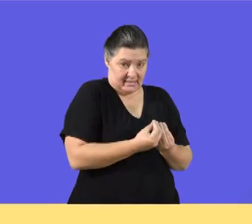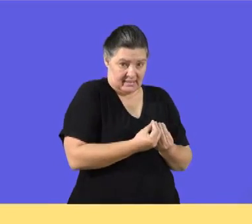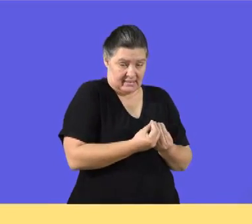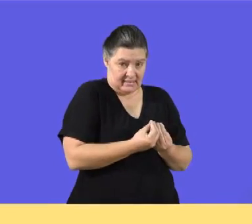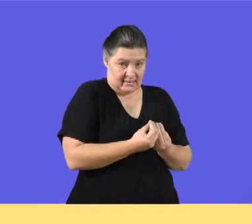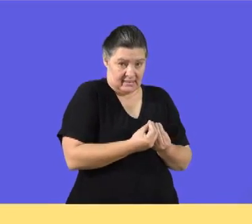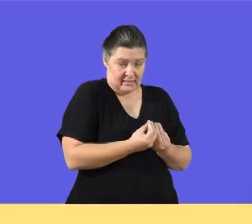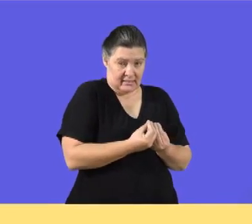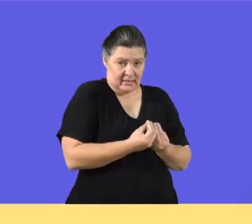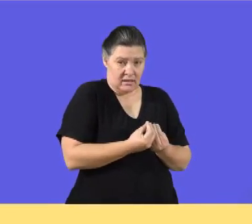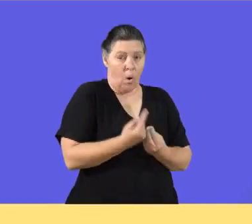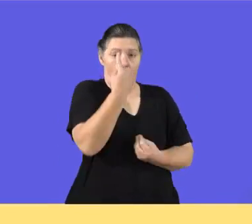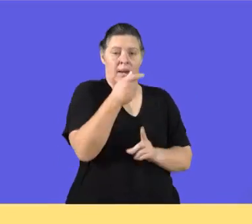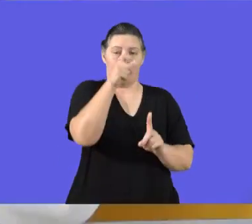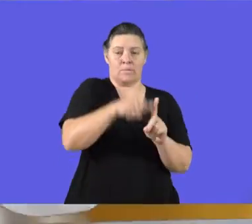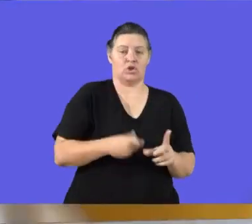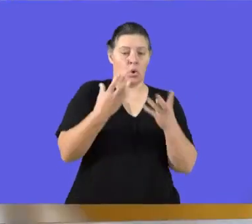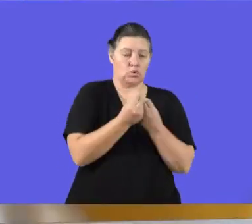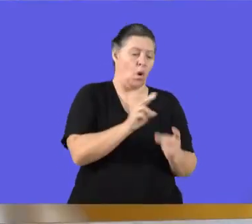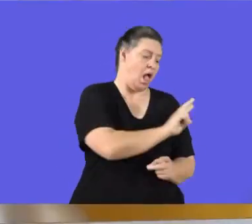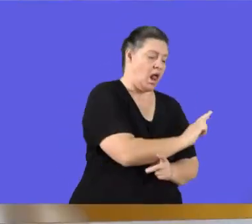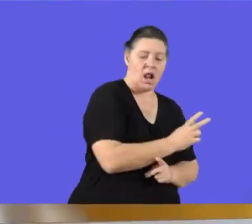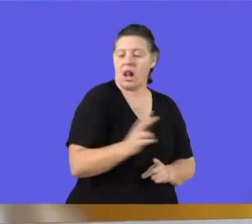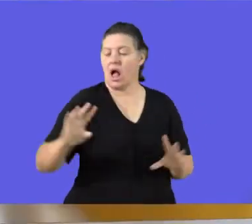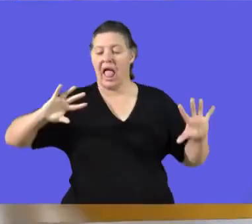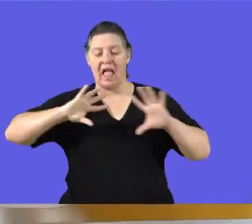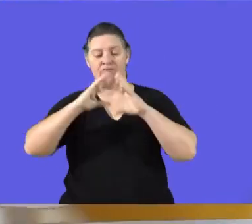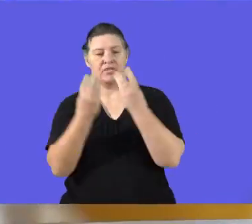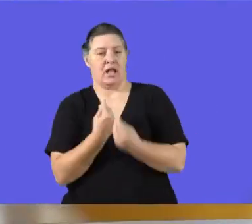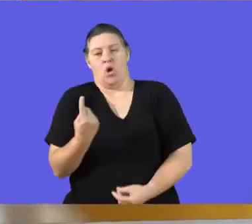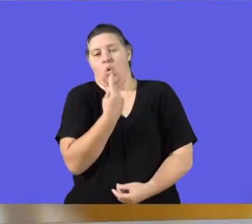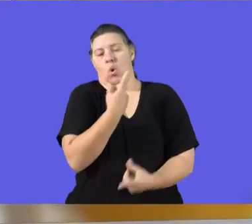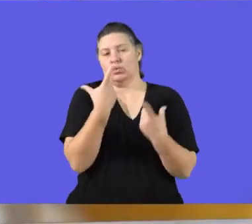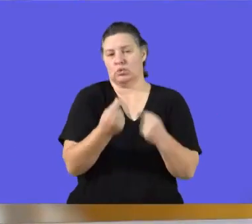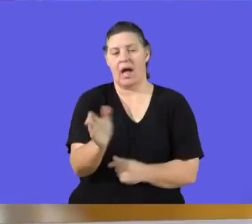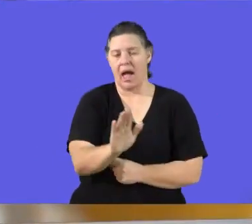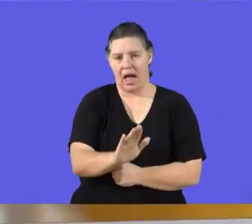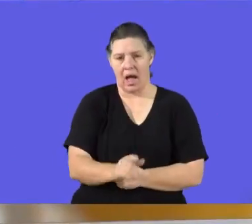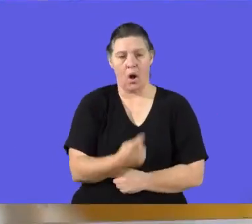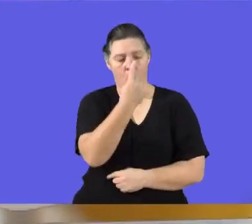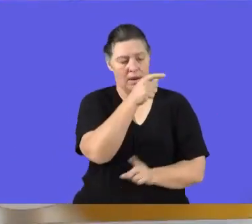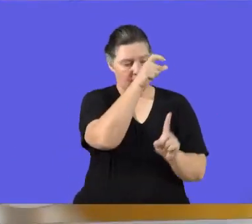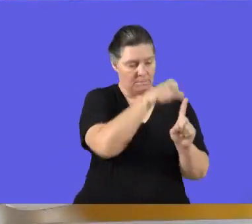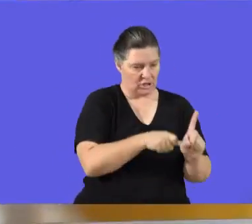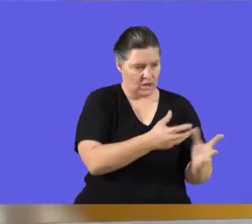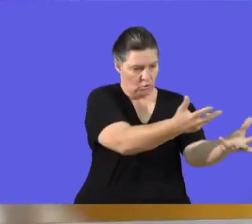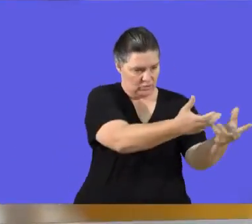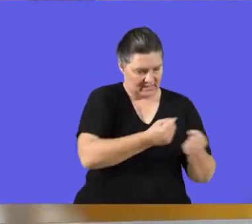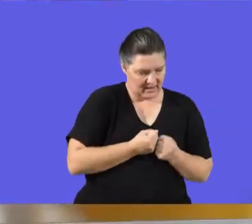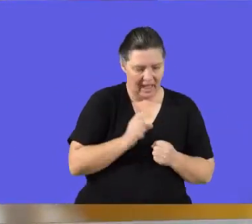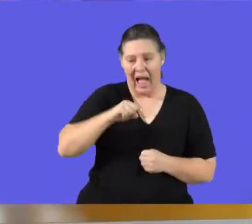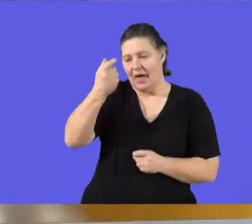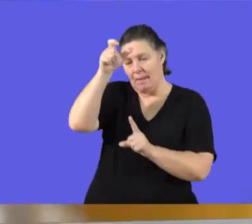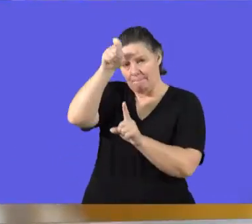we buy goods, we should ensure that we don't have one person doing everything. We must have